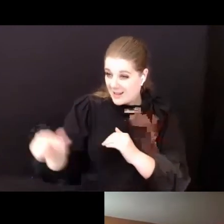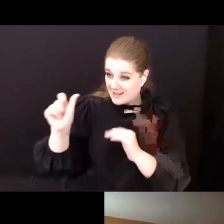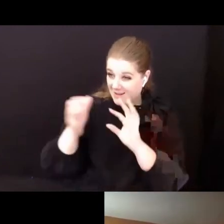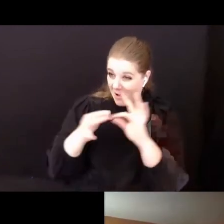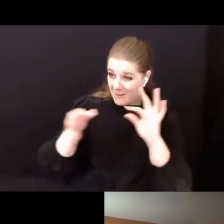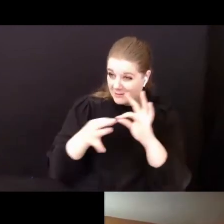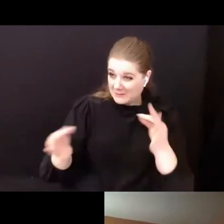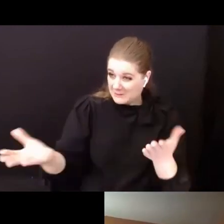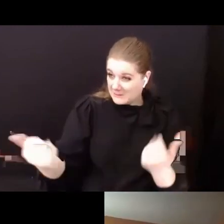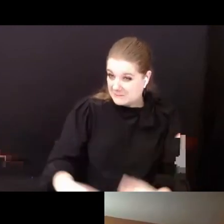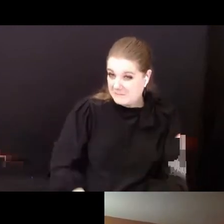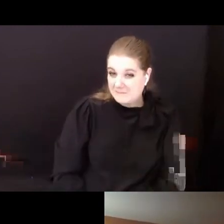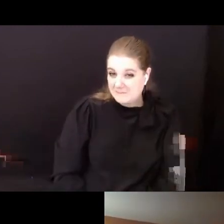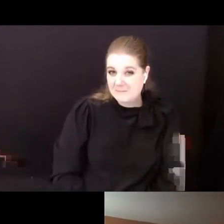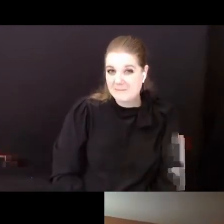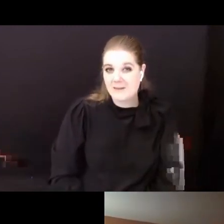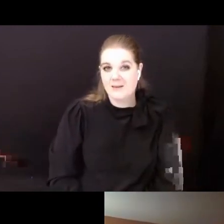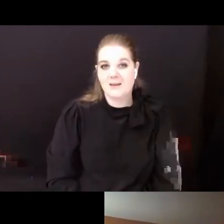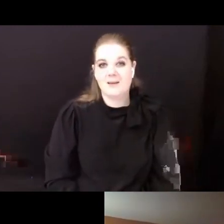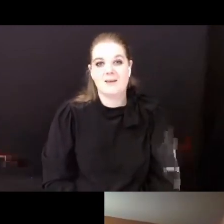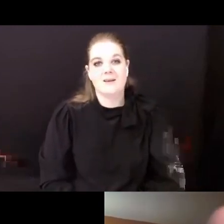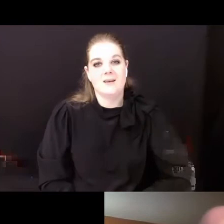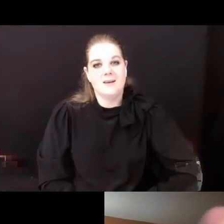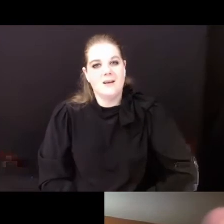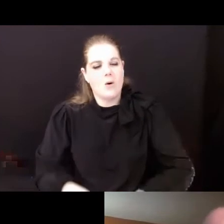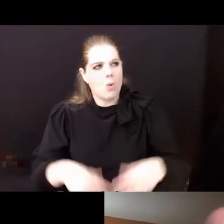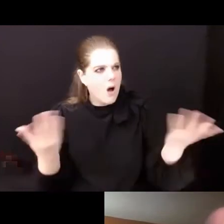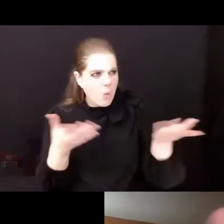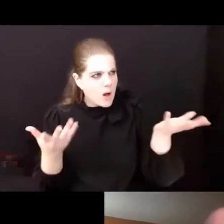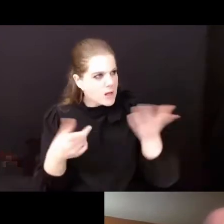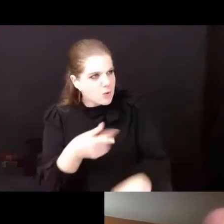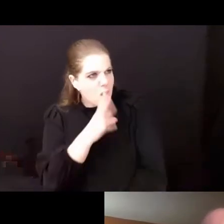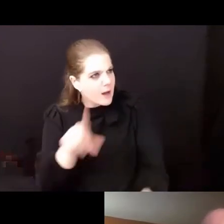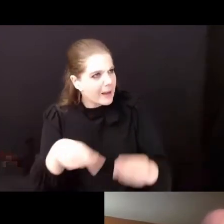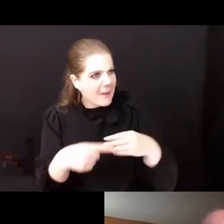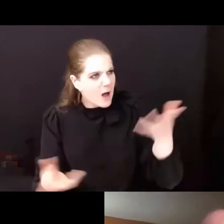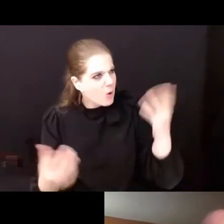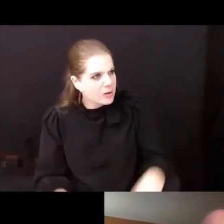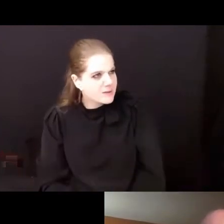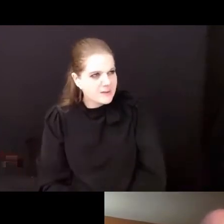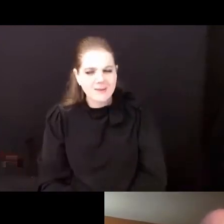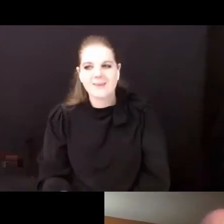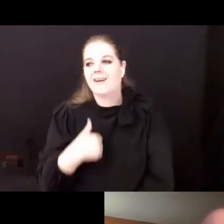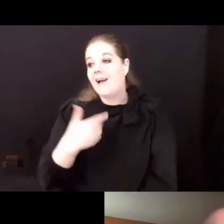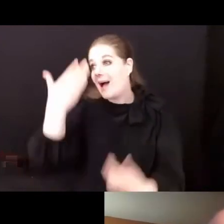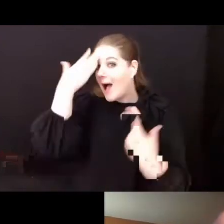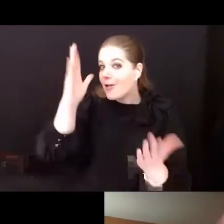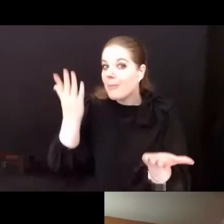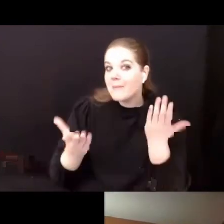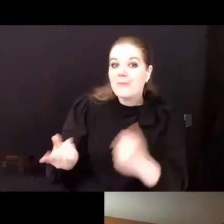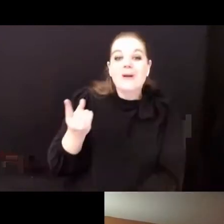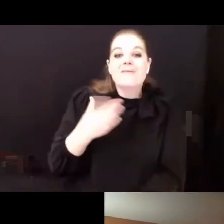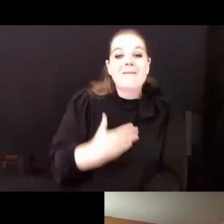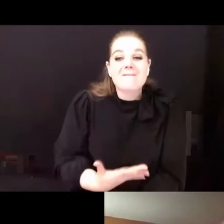that? Why, whatever are you talking about? I don't know, maybe one of my favorite stories that you share, which is